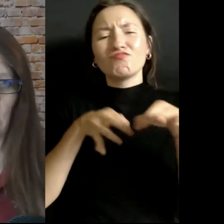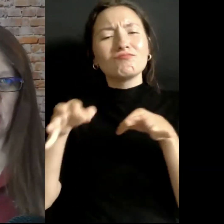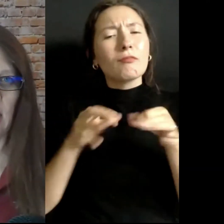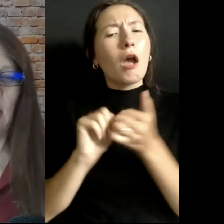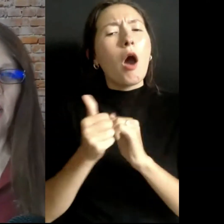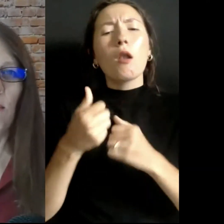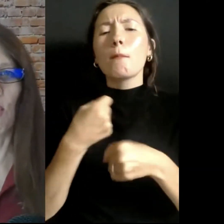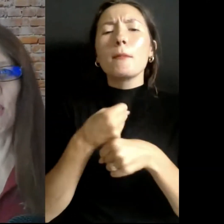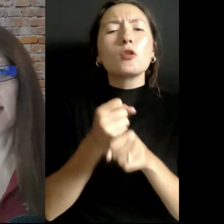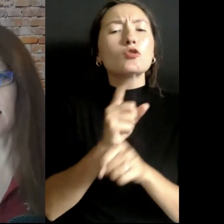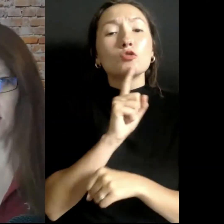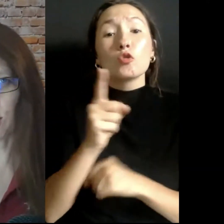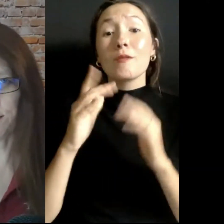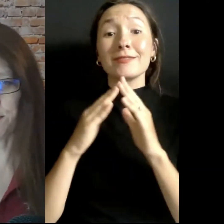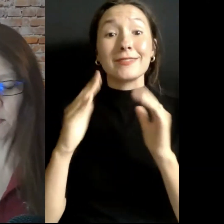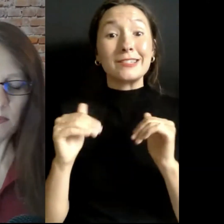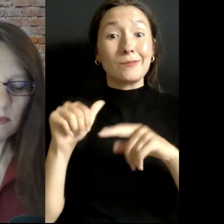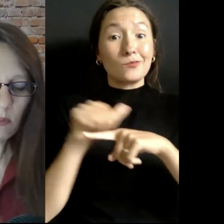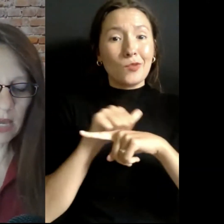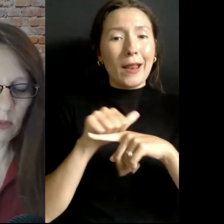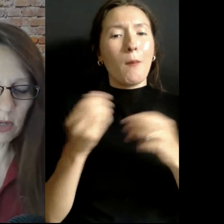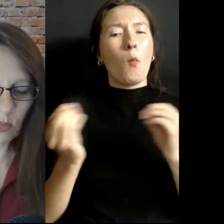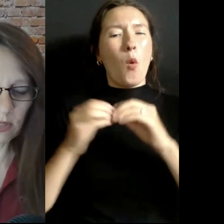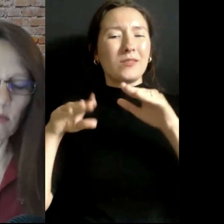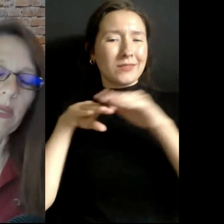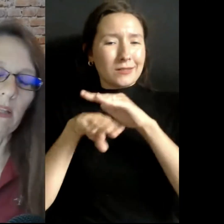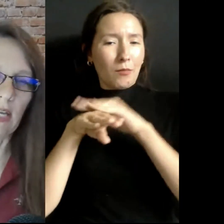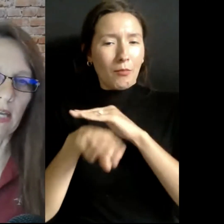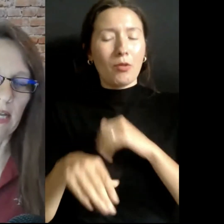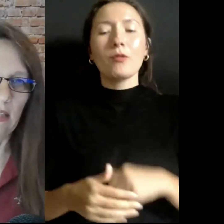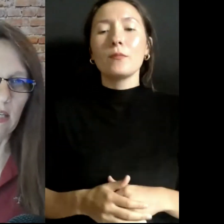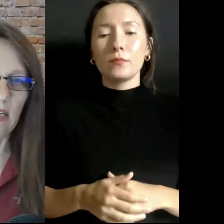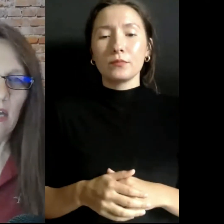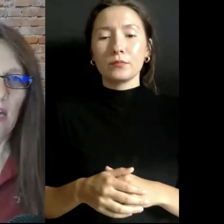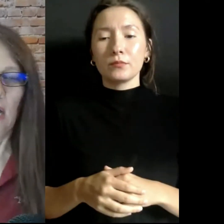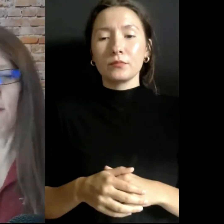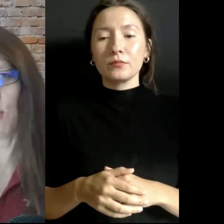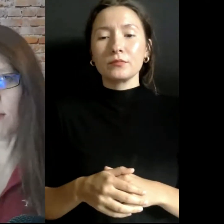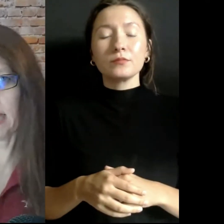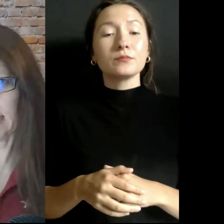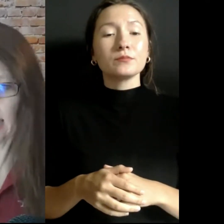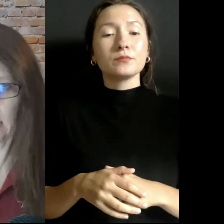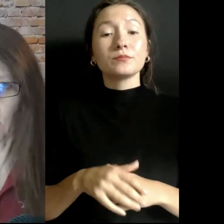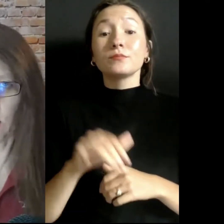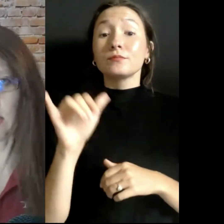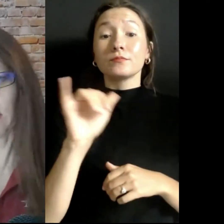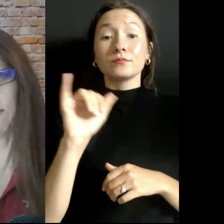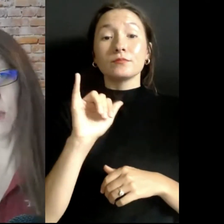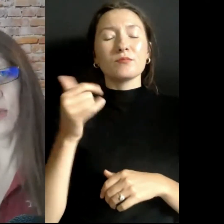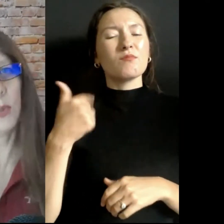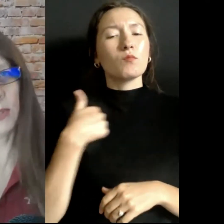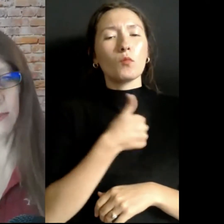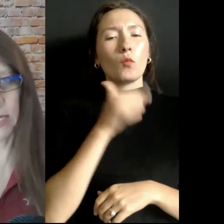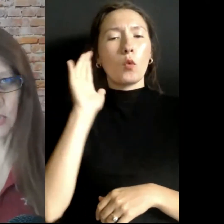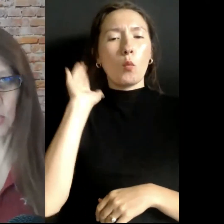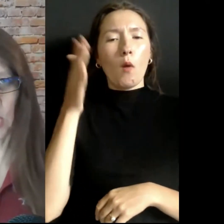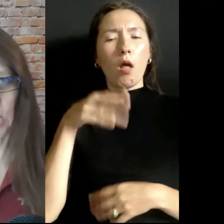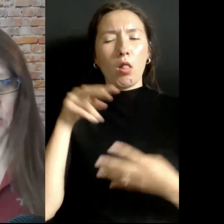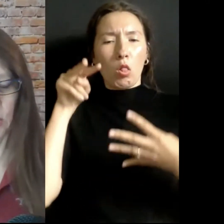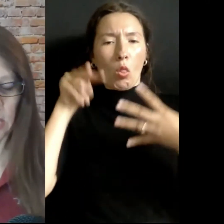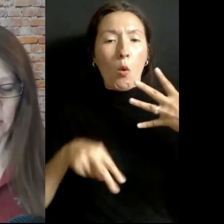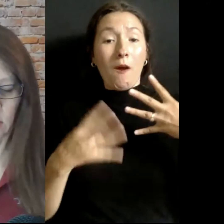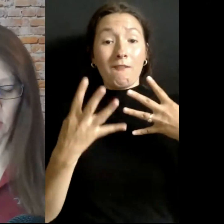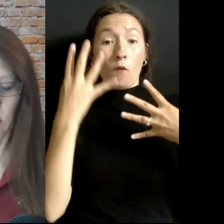systems training more accessible. And we will be looking at the four main categories of folks we want to make sure